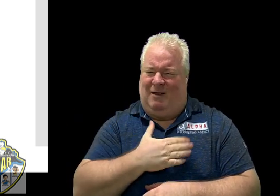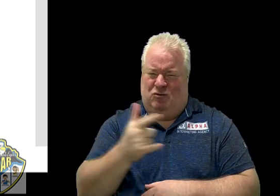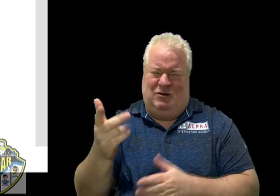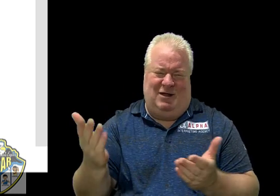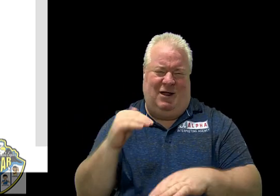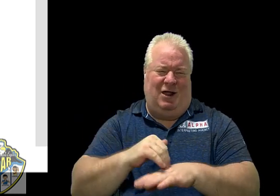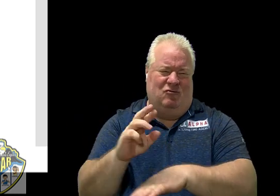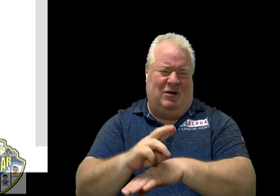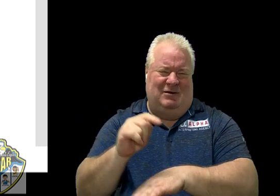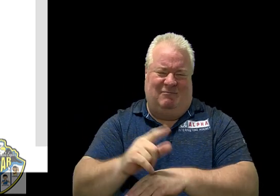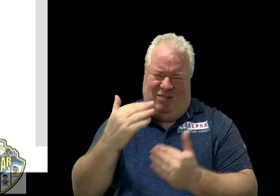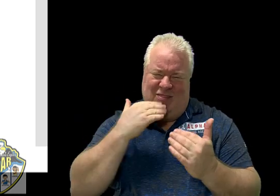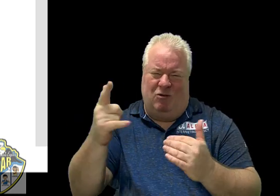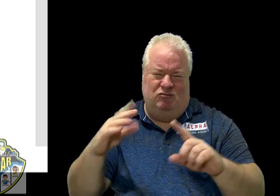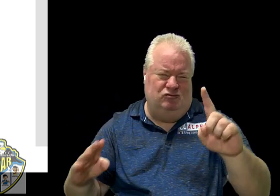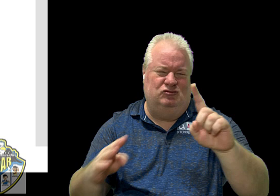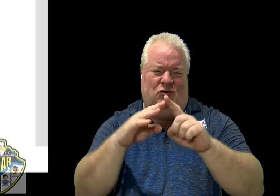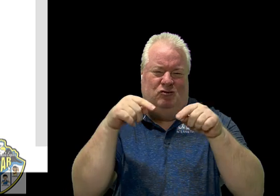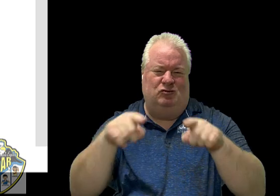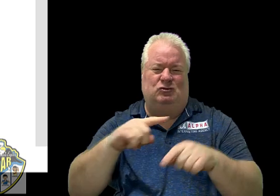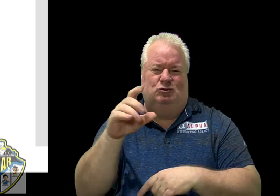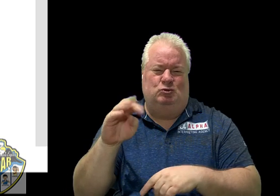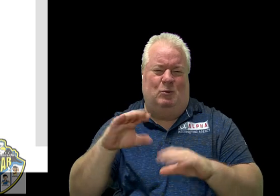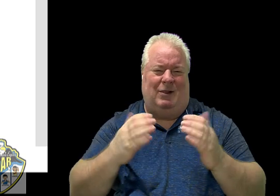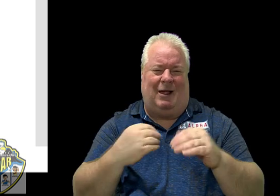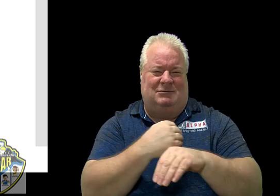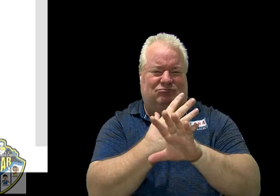Temple. Thank you for soaring on Zoom.